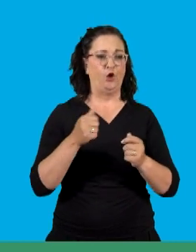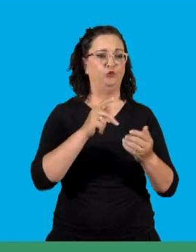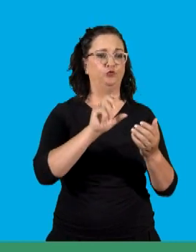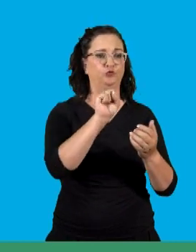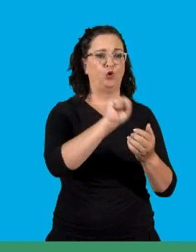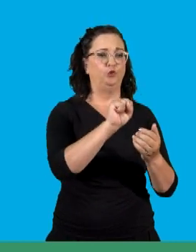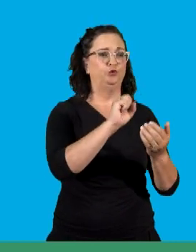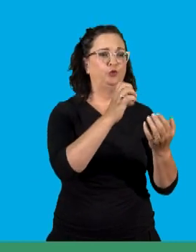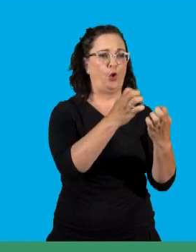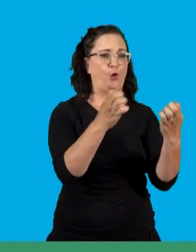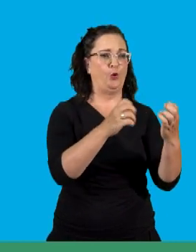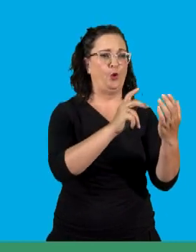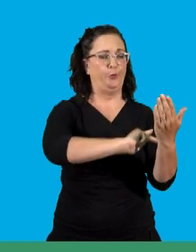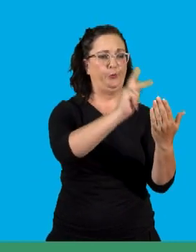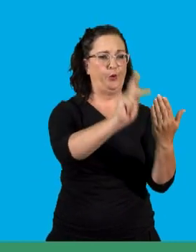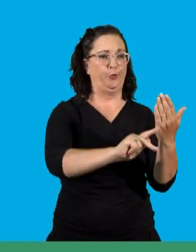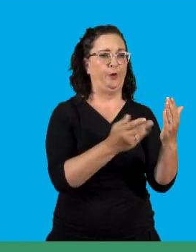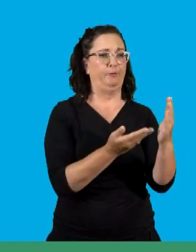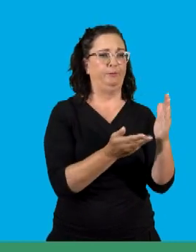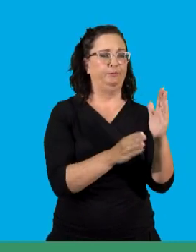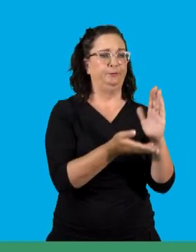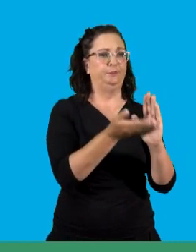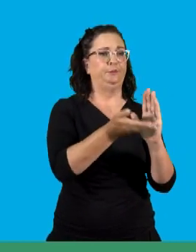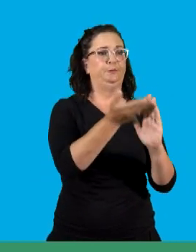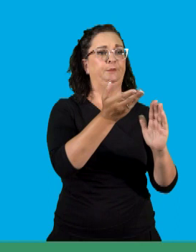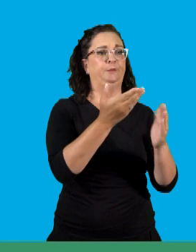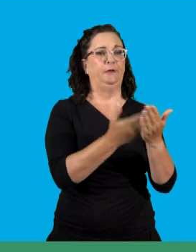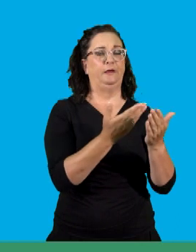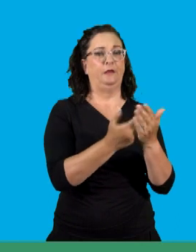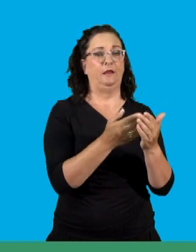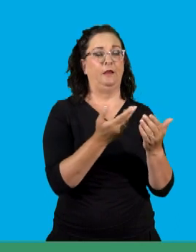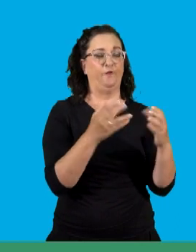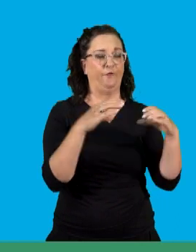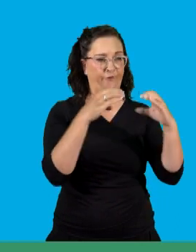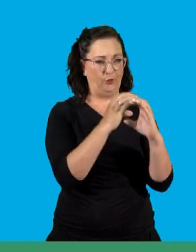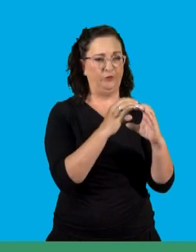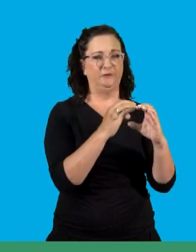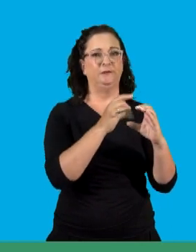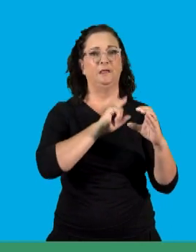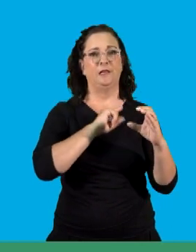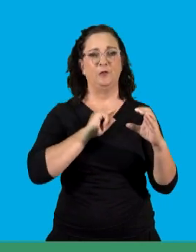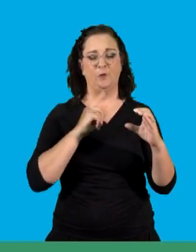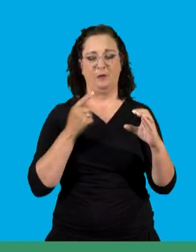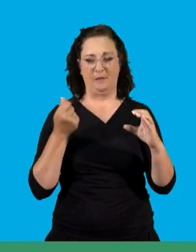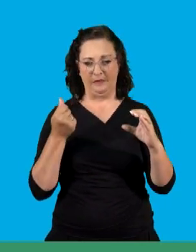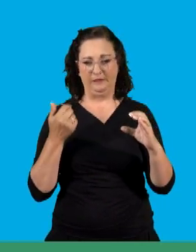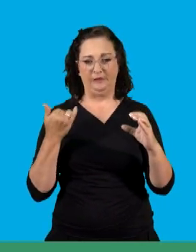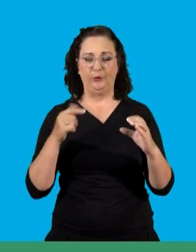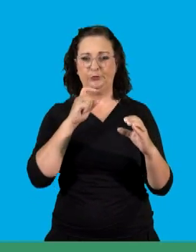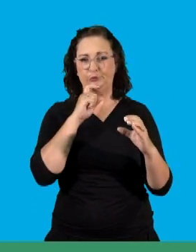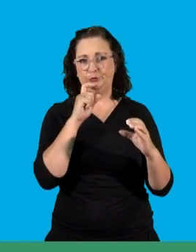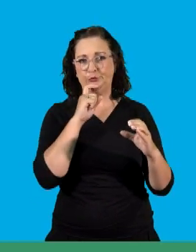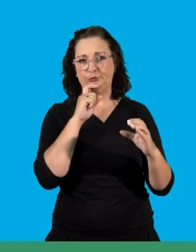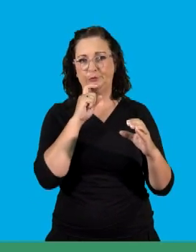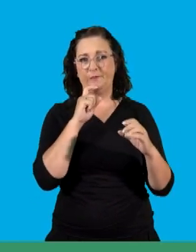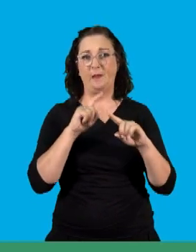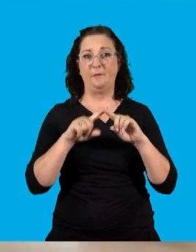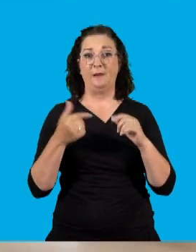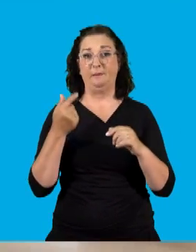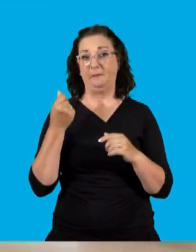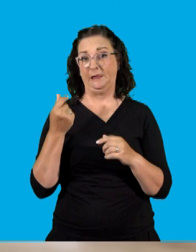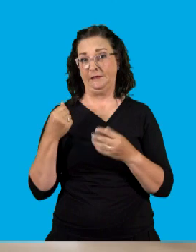responsibility programs to address inequality and poverty. So the impact of inequality and poverty is